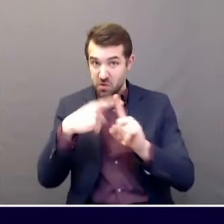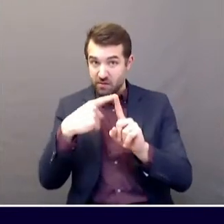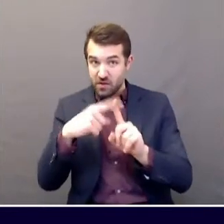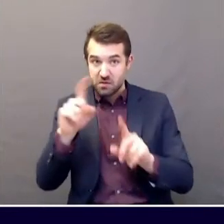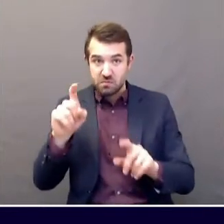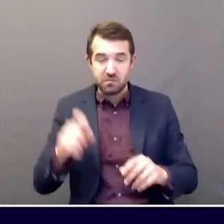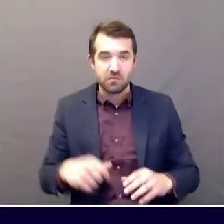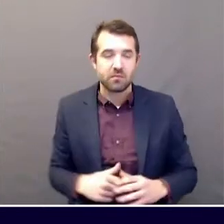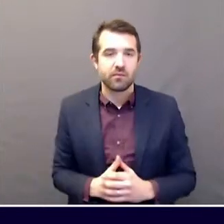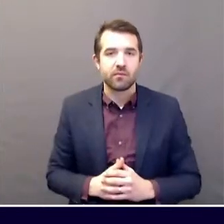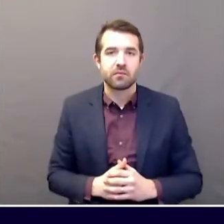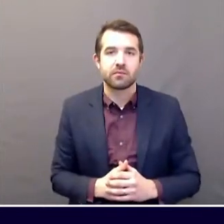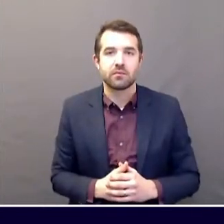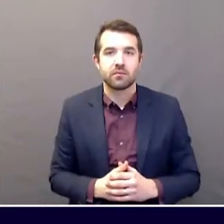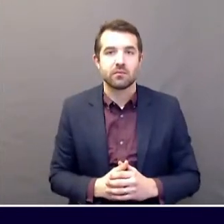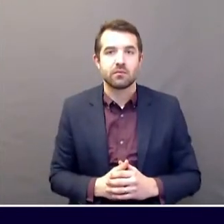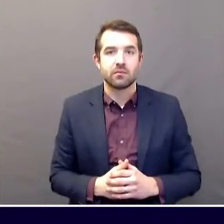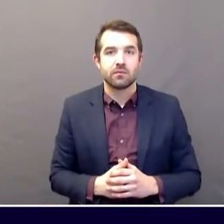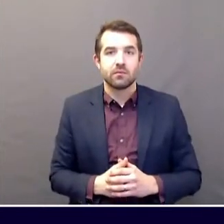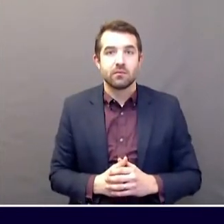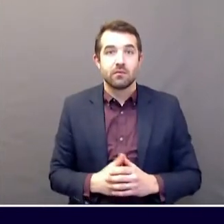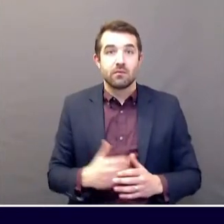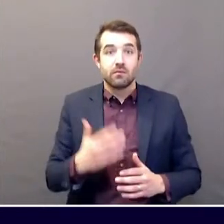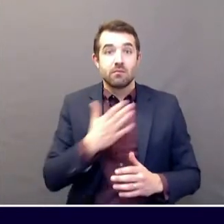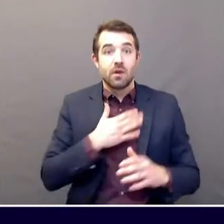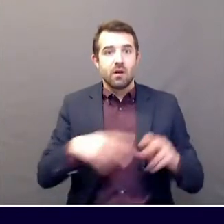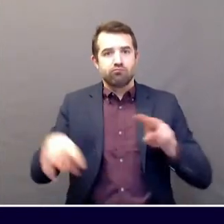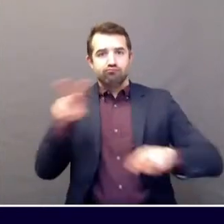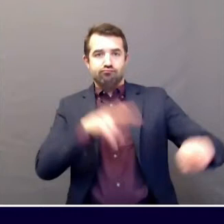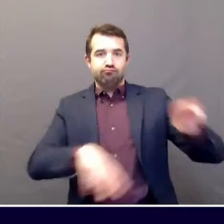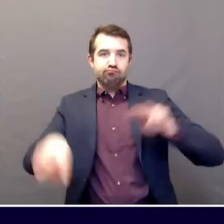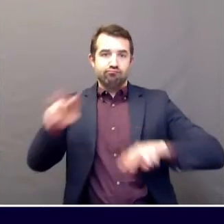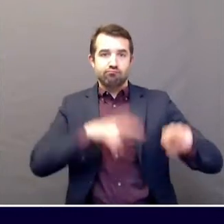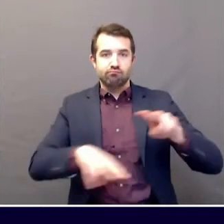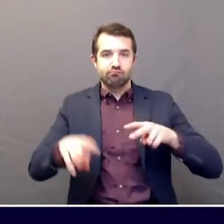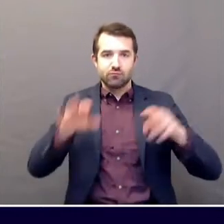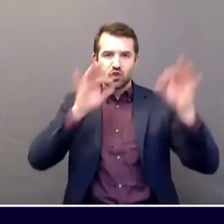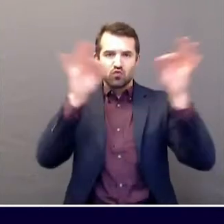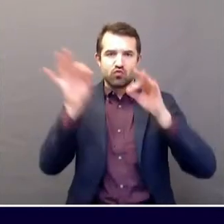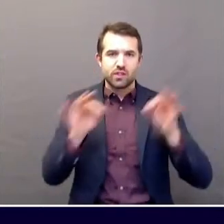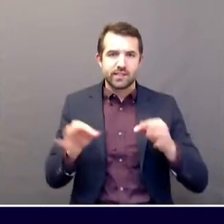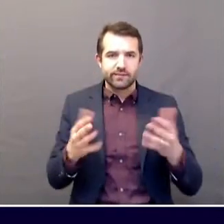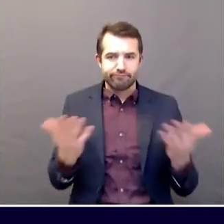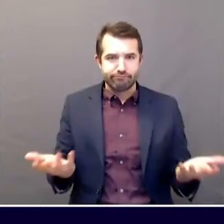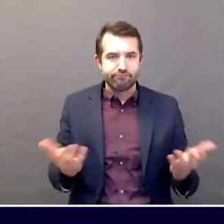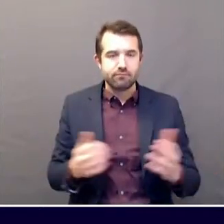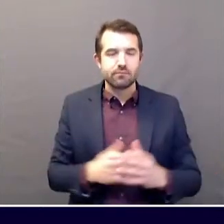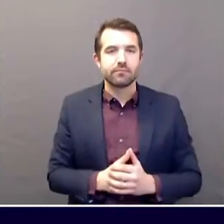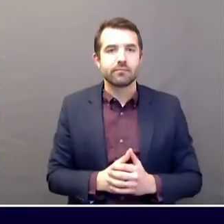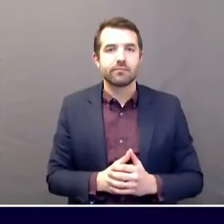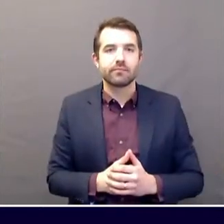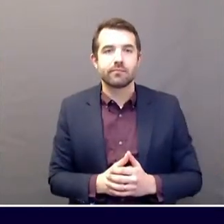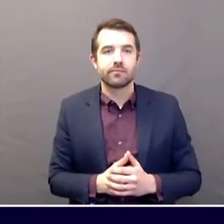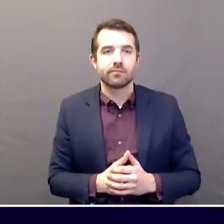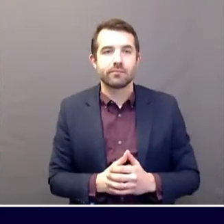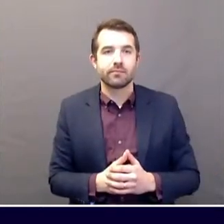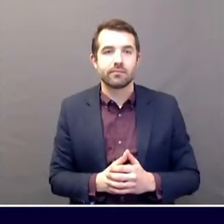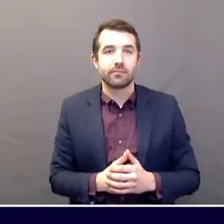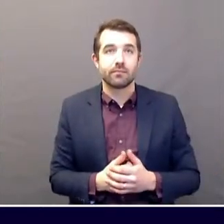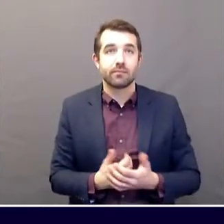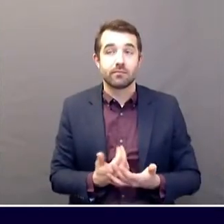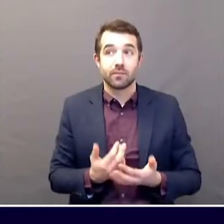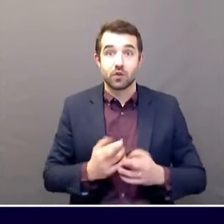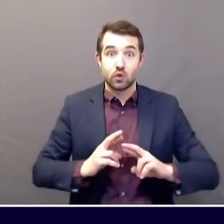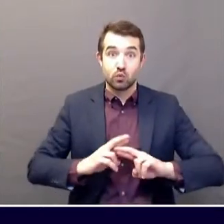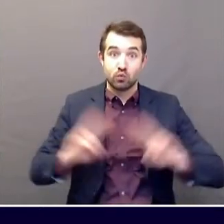Rachel, the way I would describe it is that we are taking a moment of repose. The case numbers have